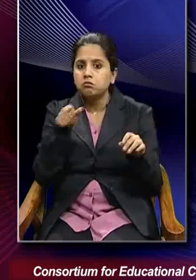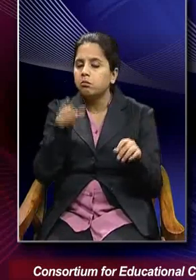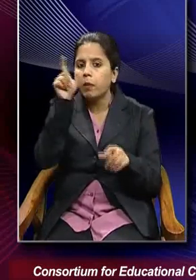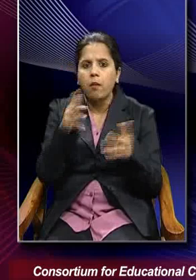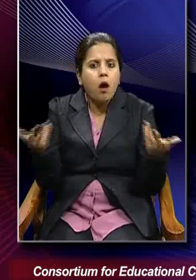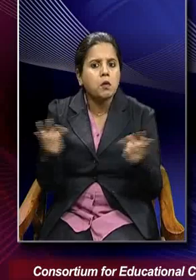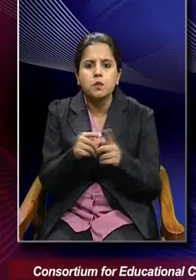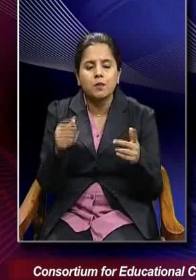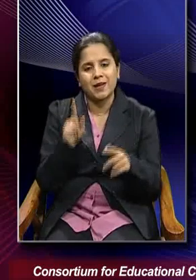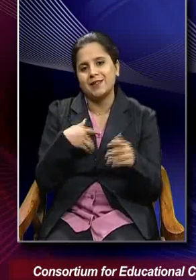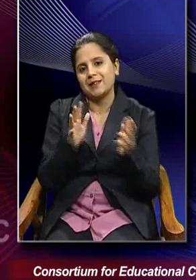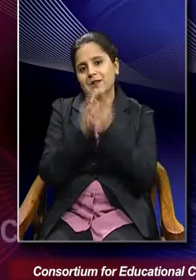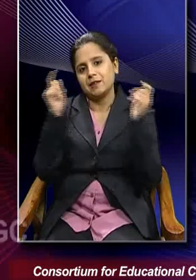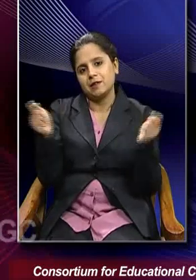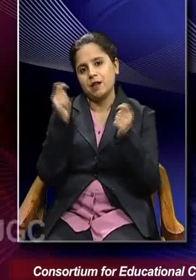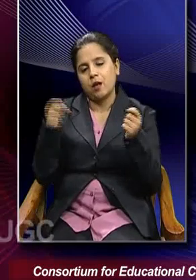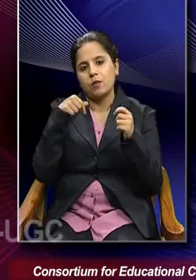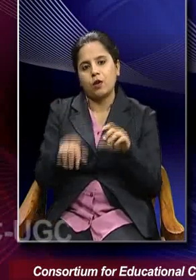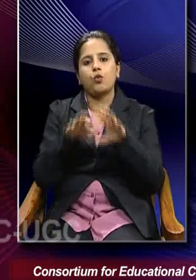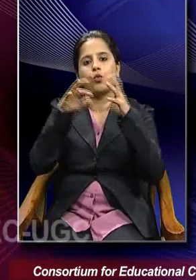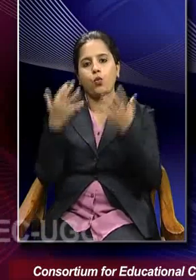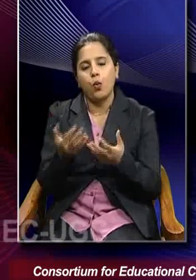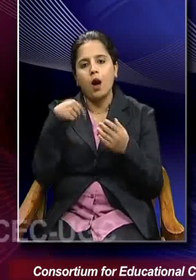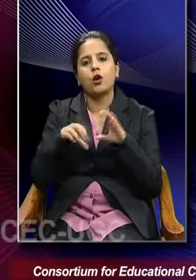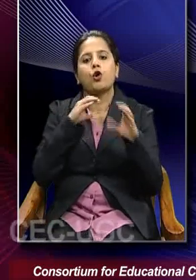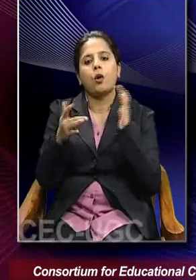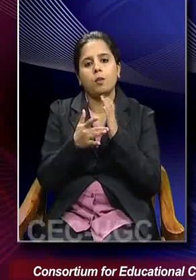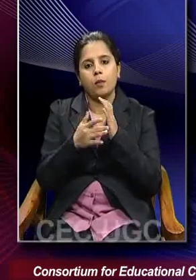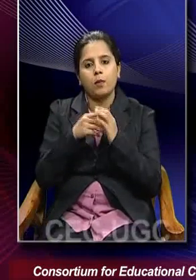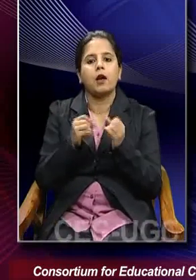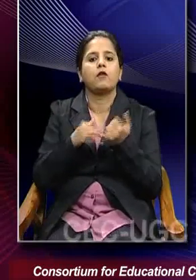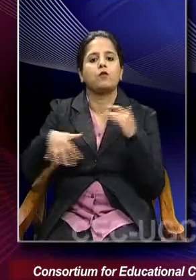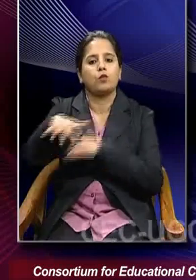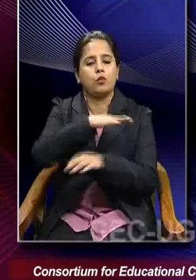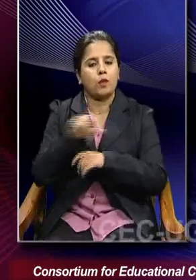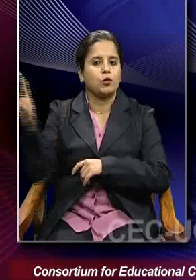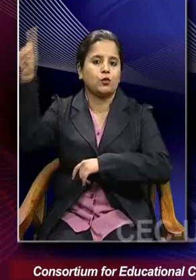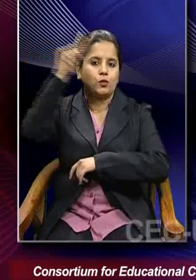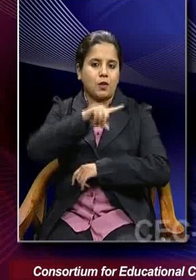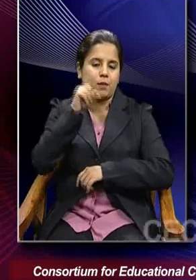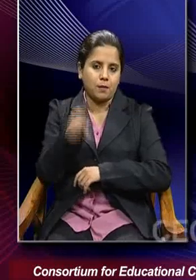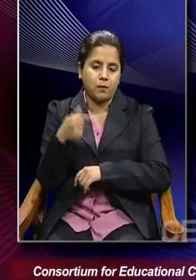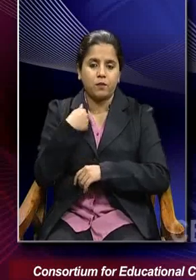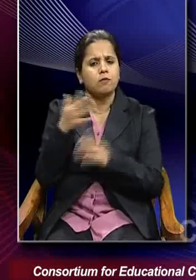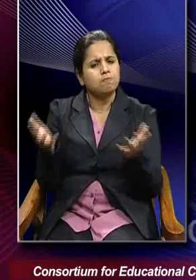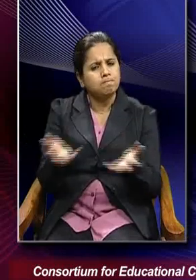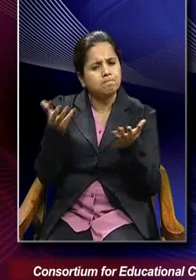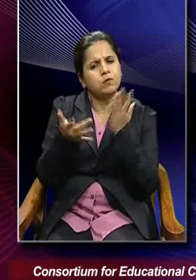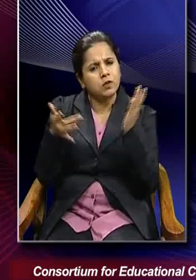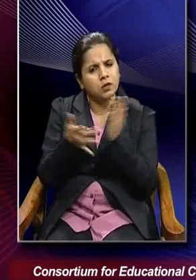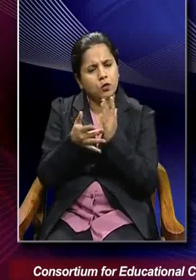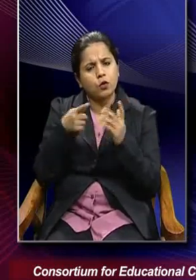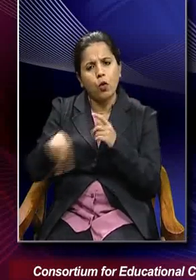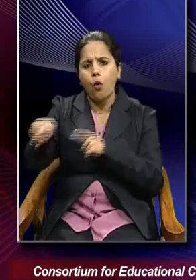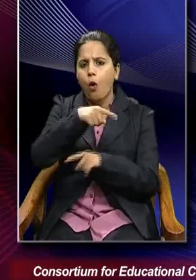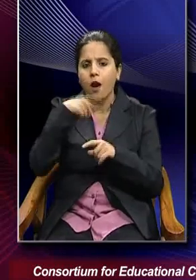celebrate the World Telecommunication and Information Society Day by embracing technology that keeps